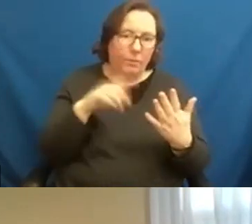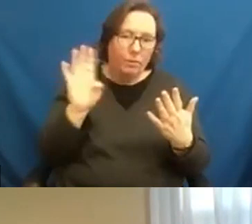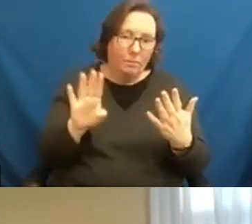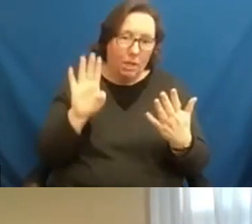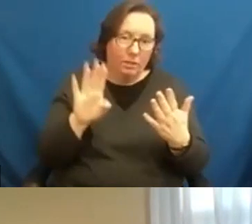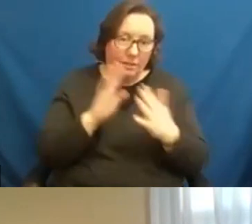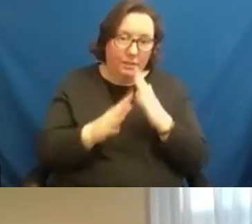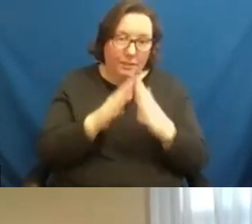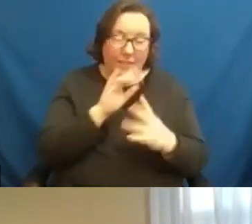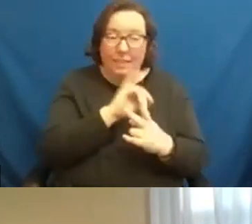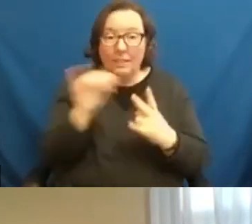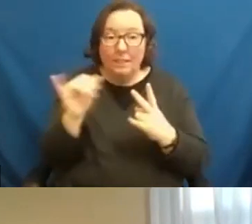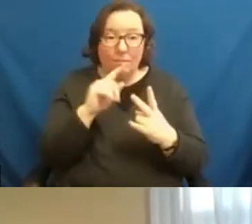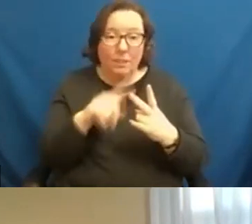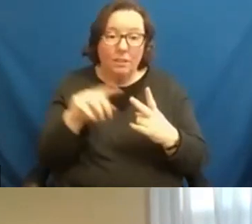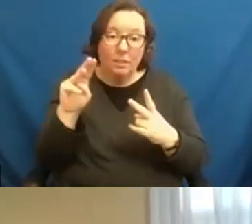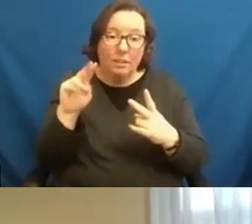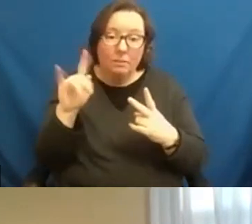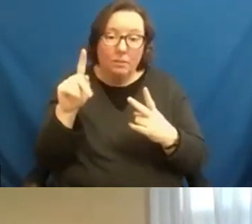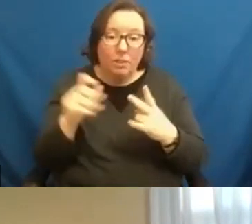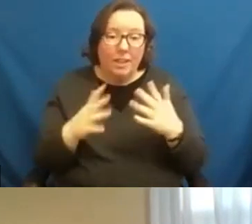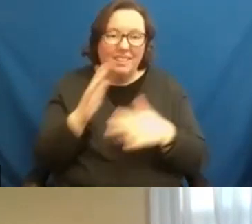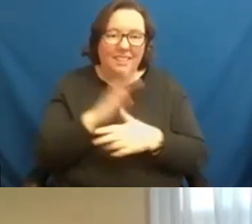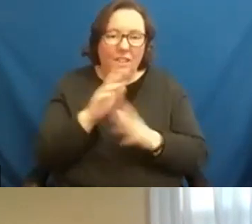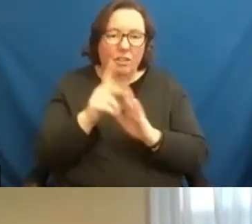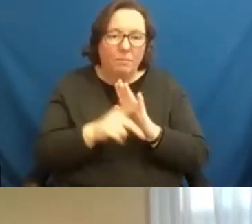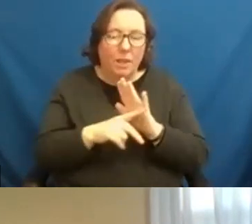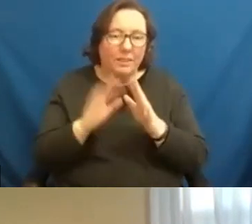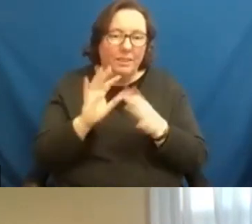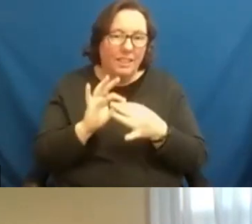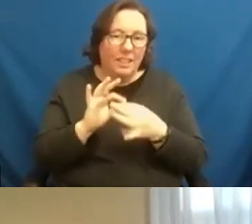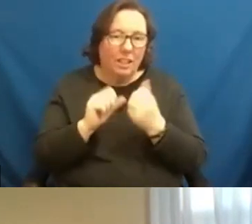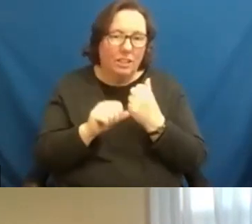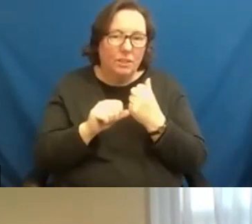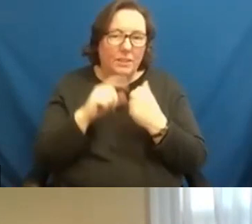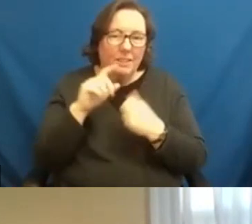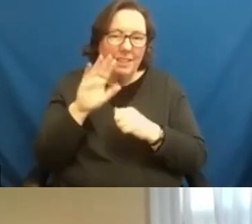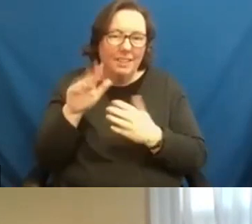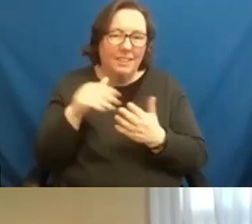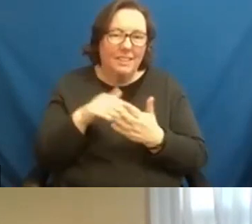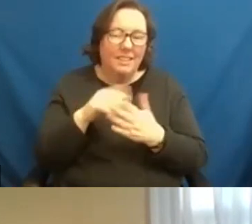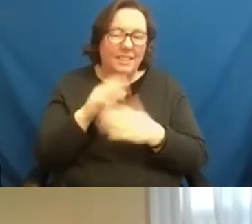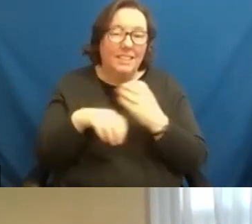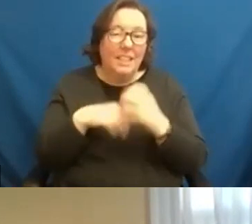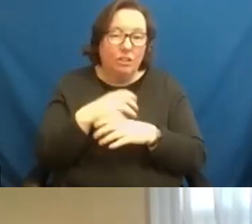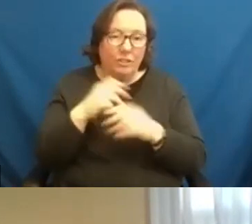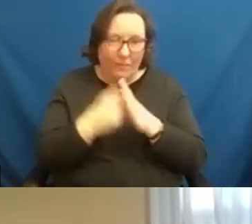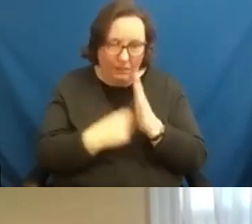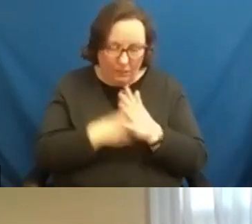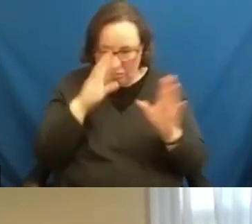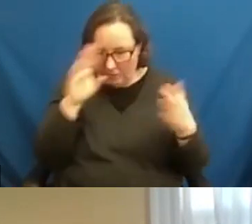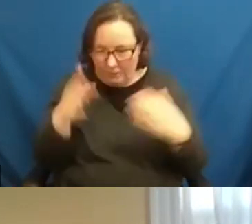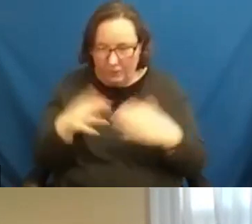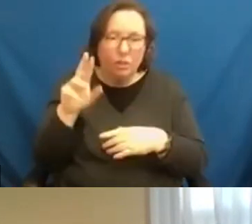Similarly, Michelle Burris is Senior Policy Associate at the Century Foundation, and she focuses on the racial and socioeconomic